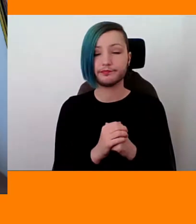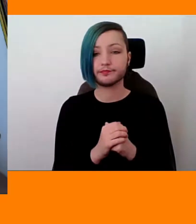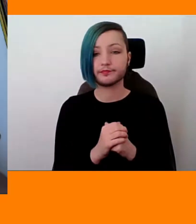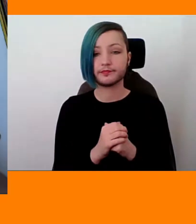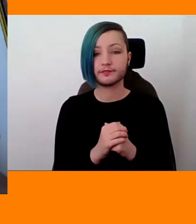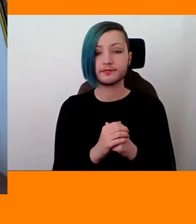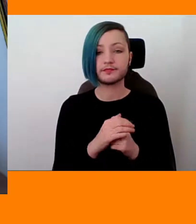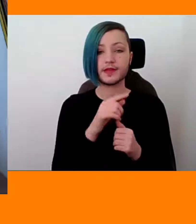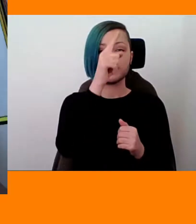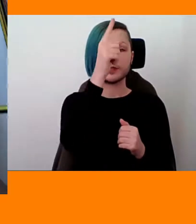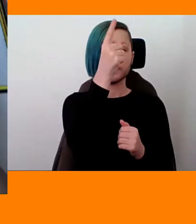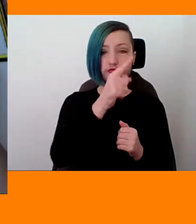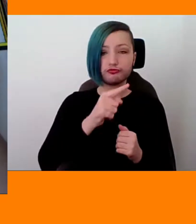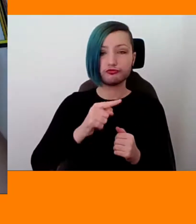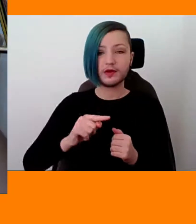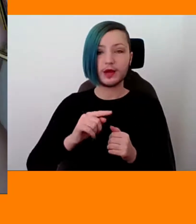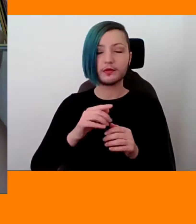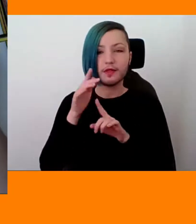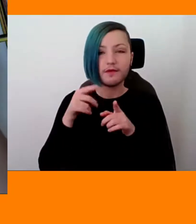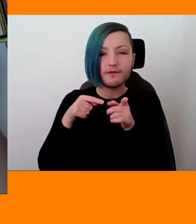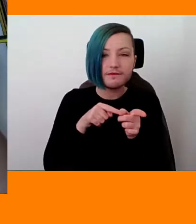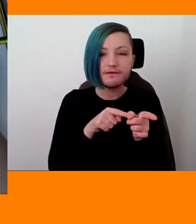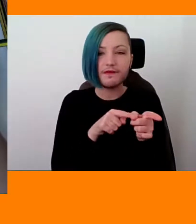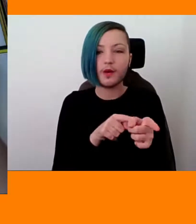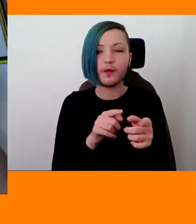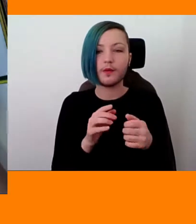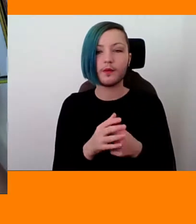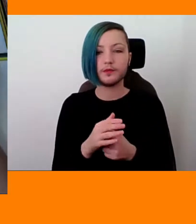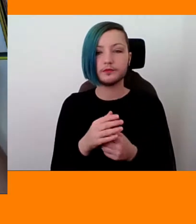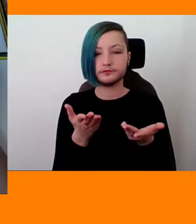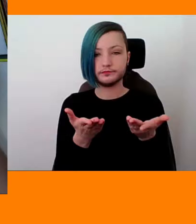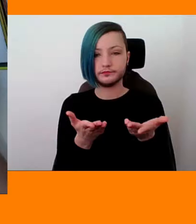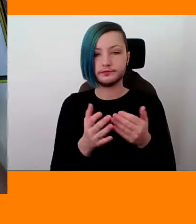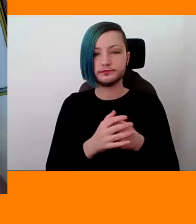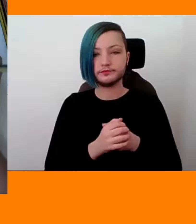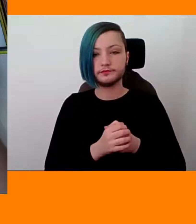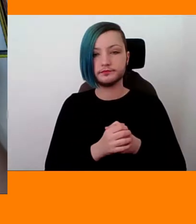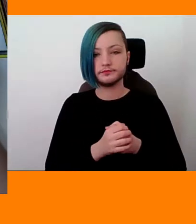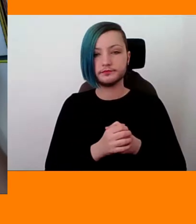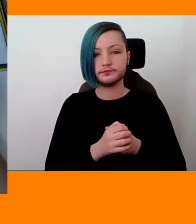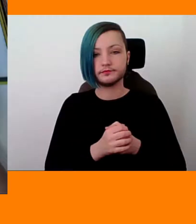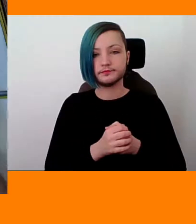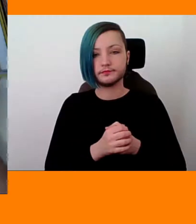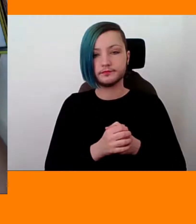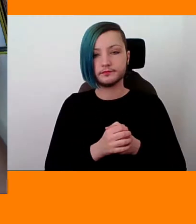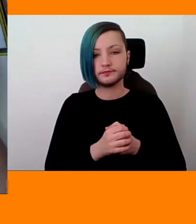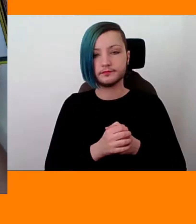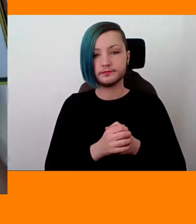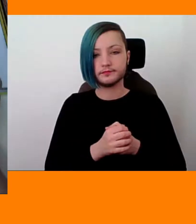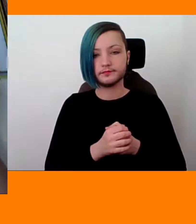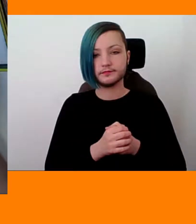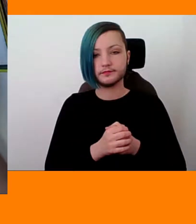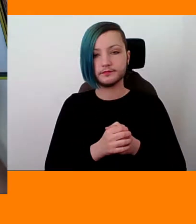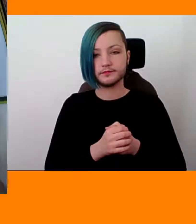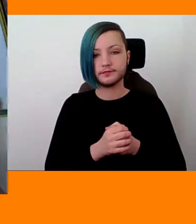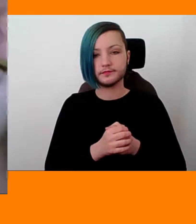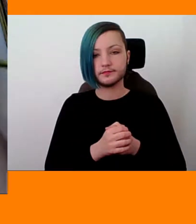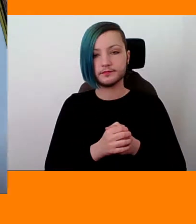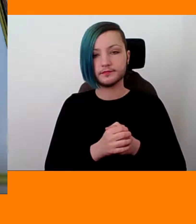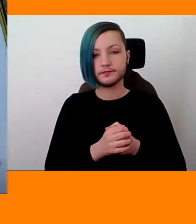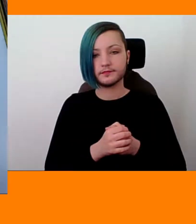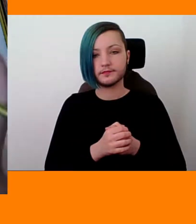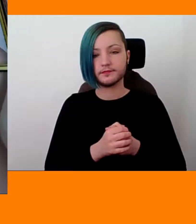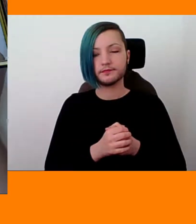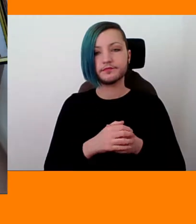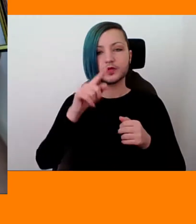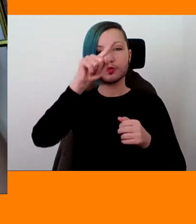go round. They're going to follow your template. So same again. These strokes are going to be a little